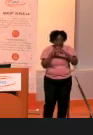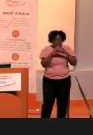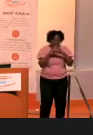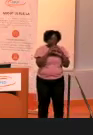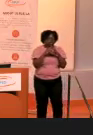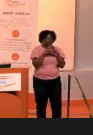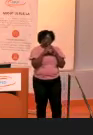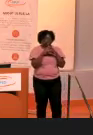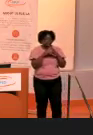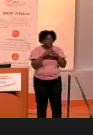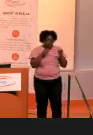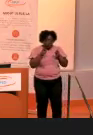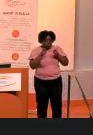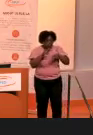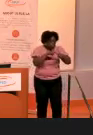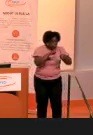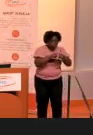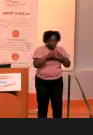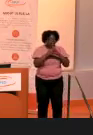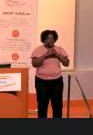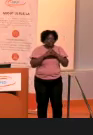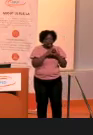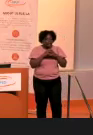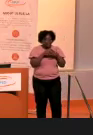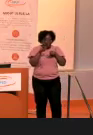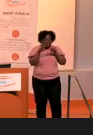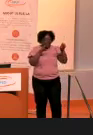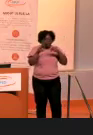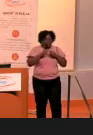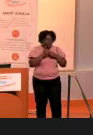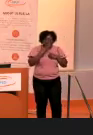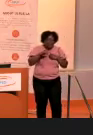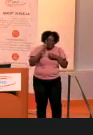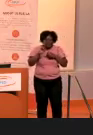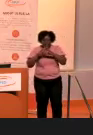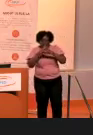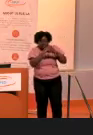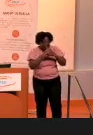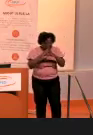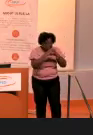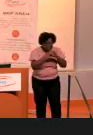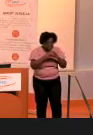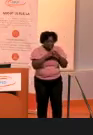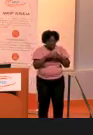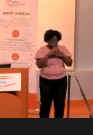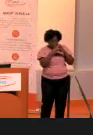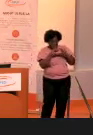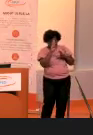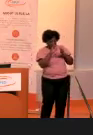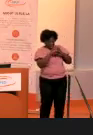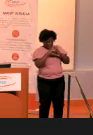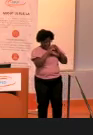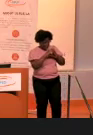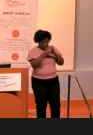acting normally, and they contribute to the development of lupus. So then the B cells are a good target